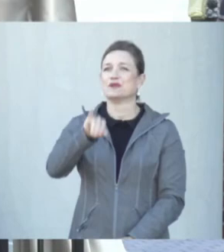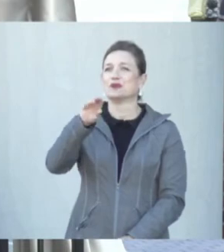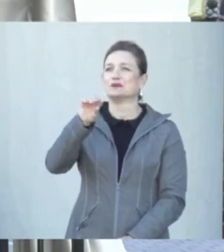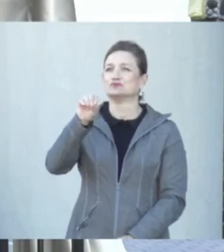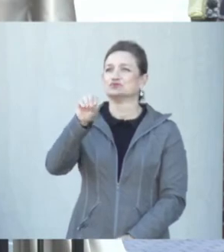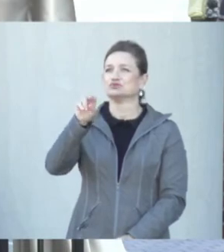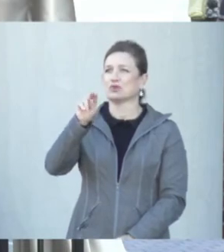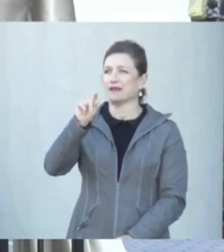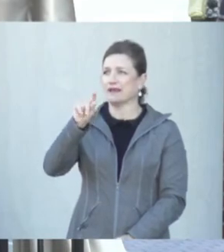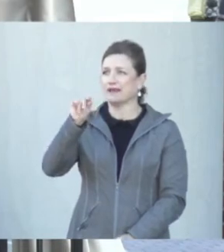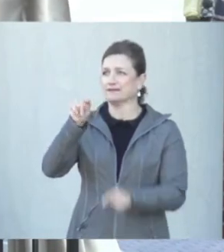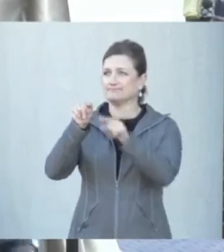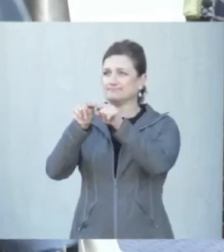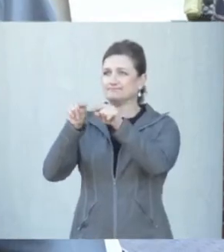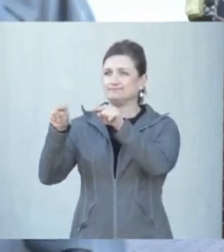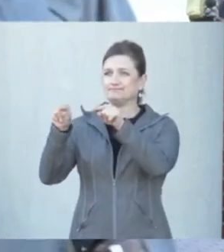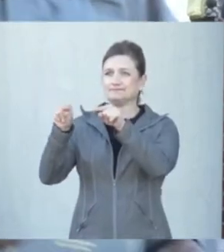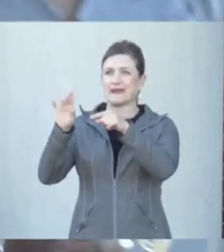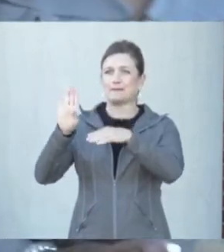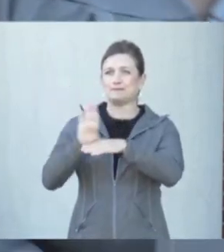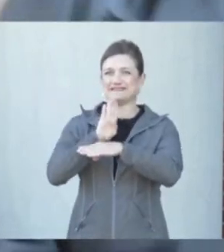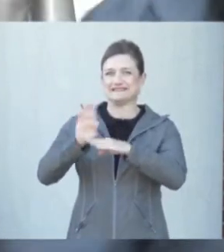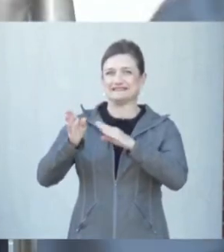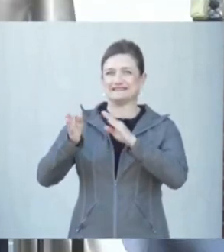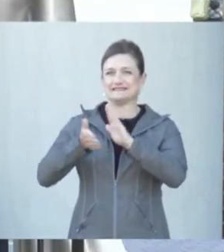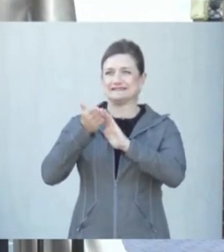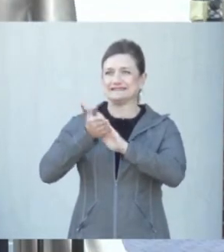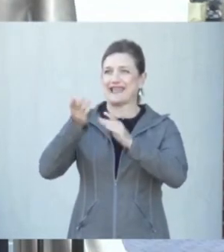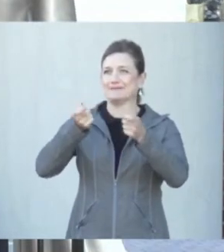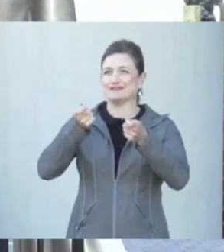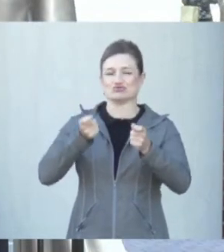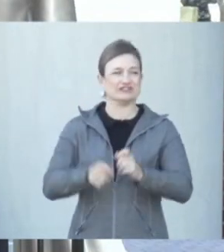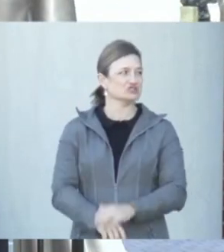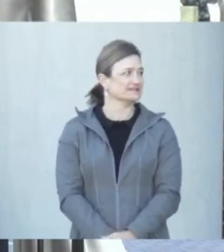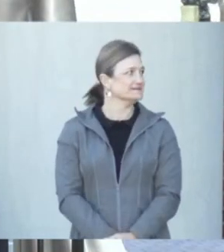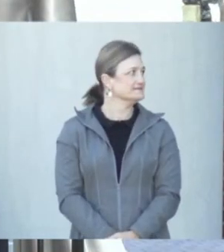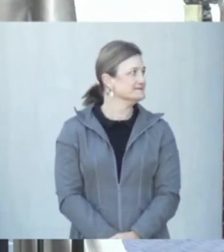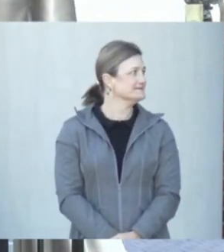Jovial Insangi, Business Administration.